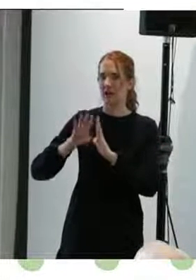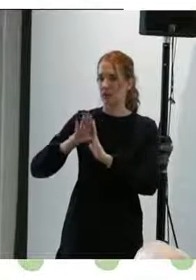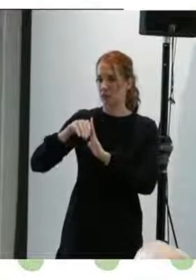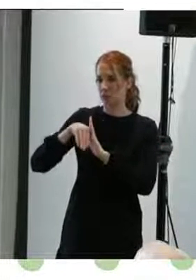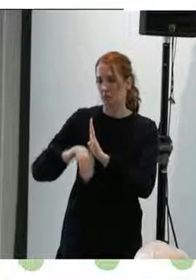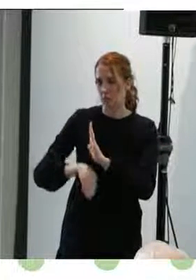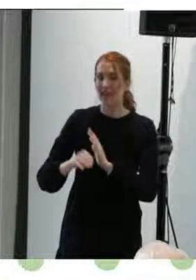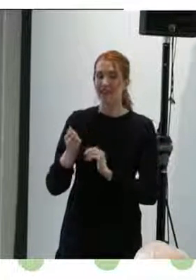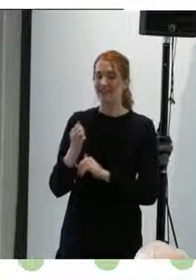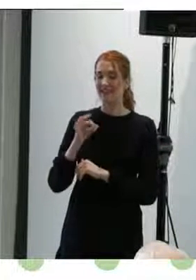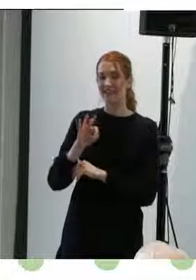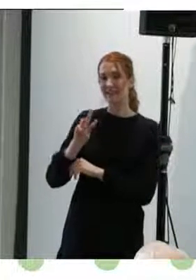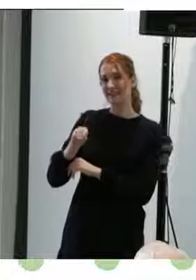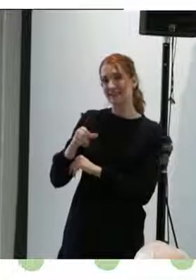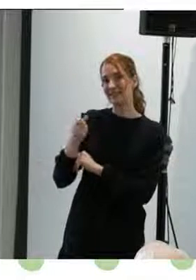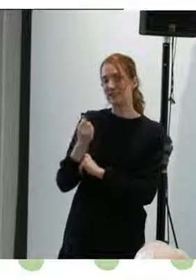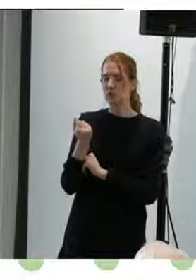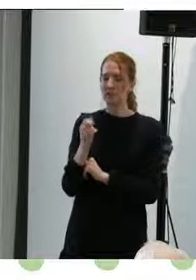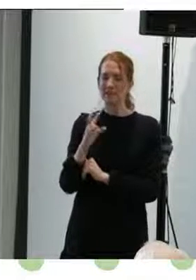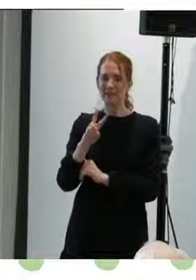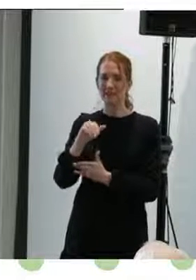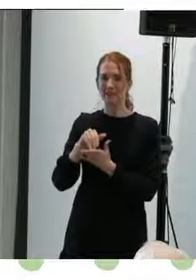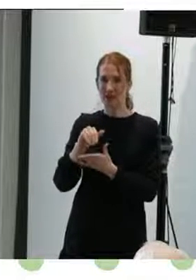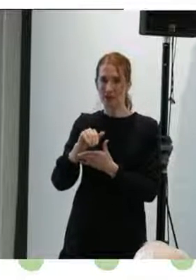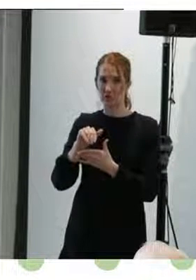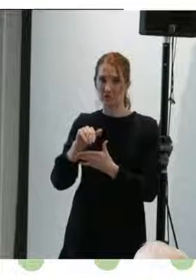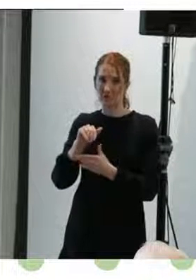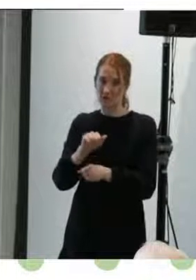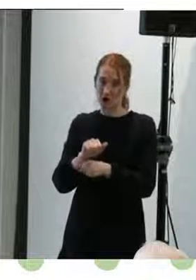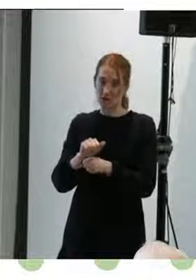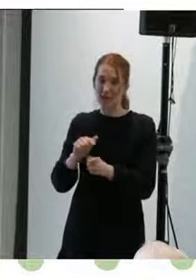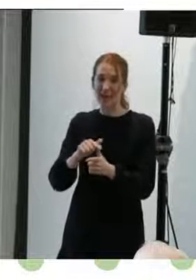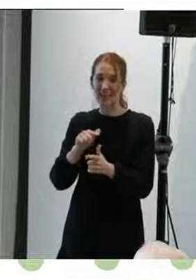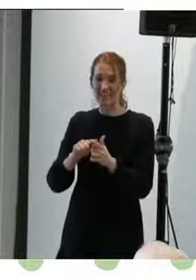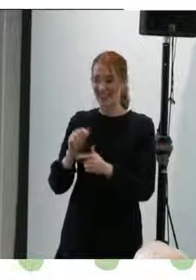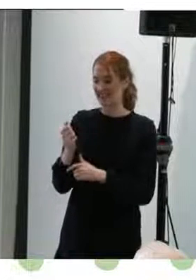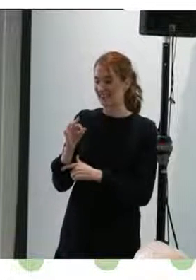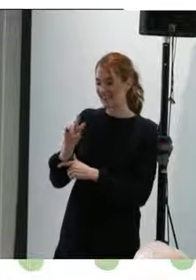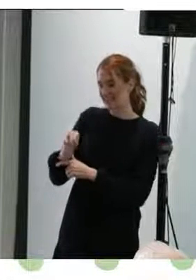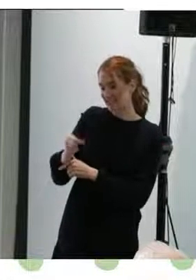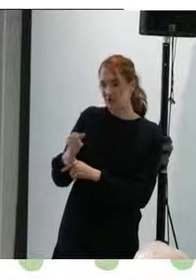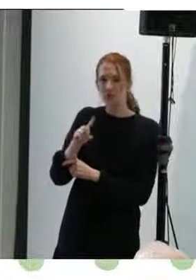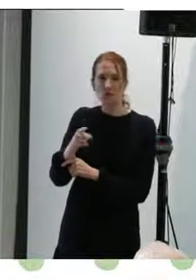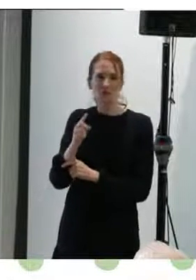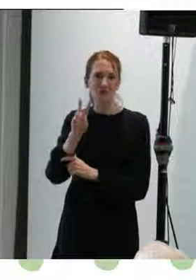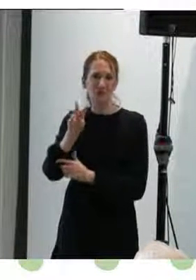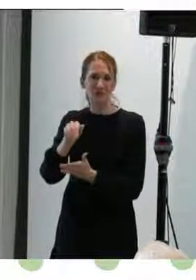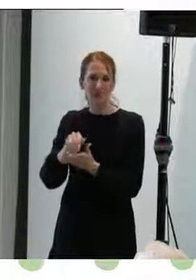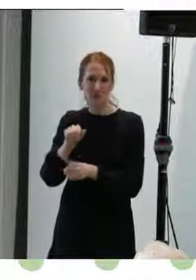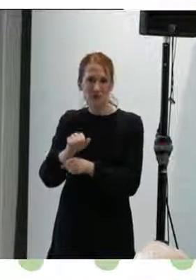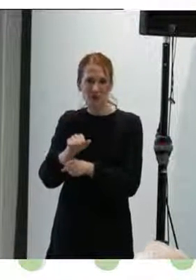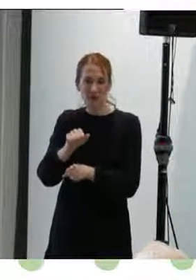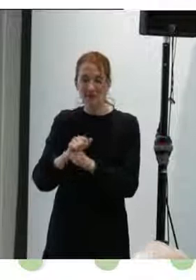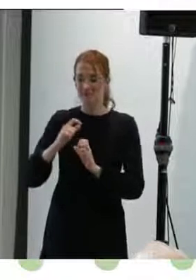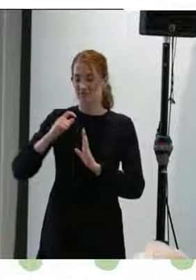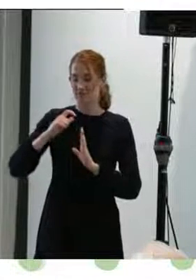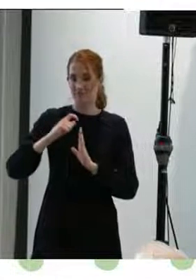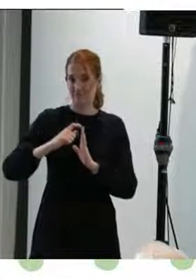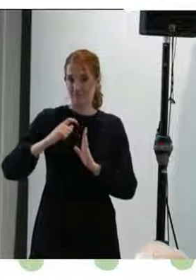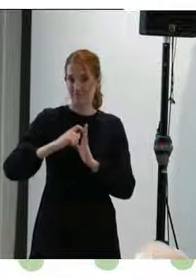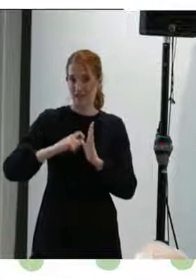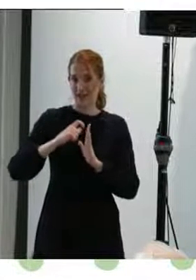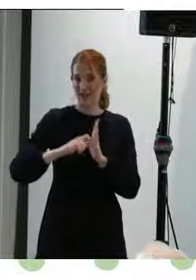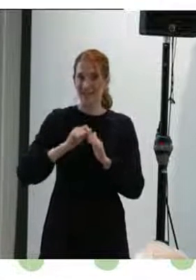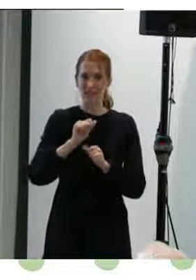in the 1960s and just 2,000 jobs in the 70s. And when you go through this area, we see mining jobs have been replaced by